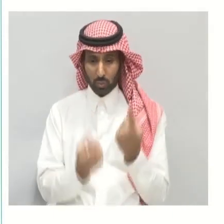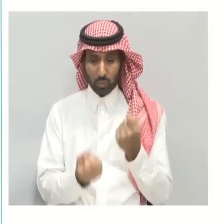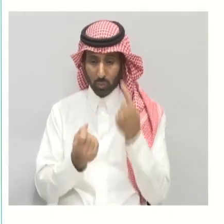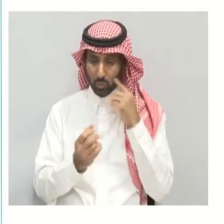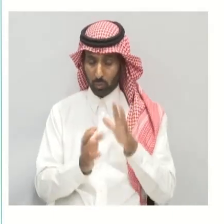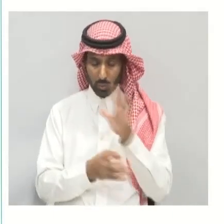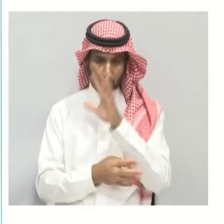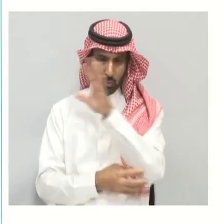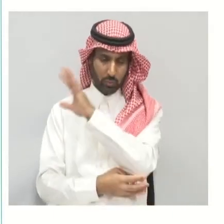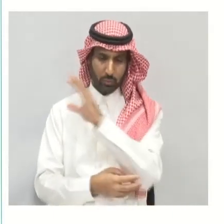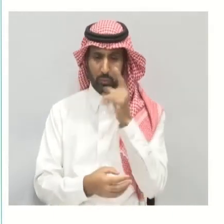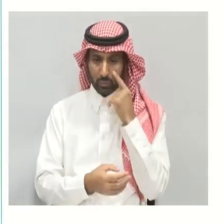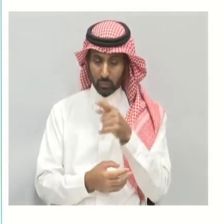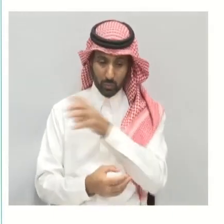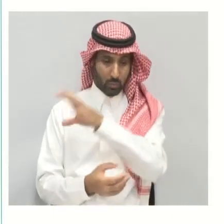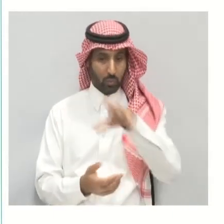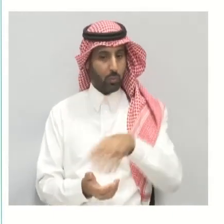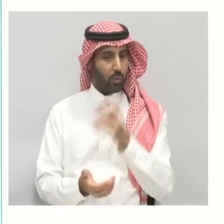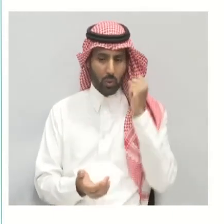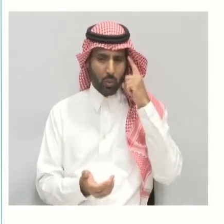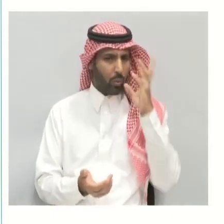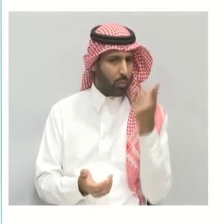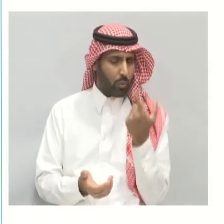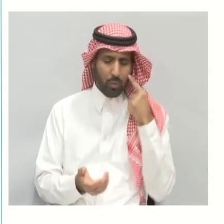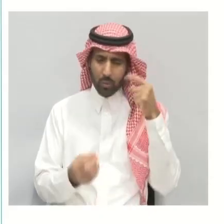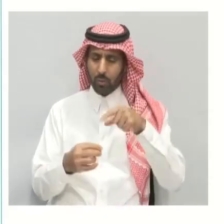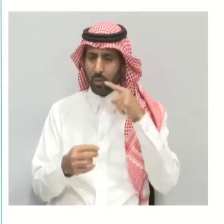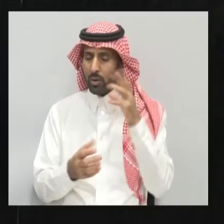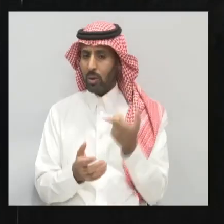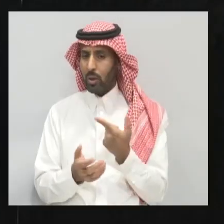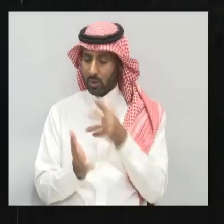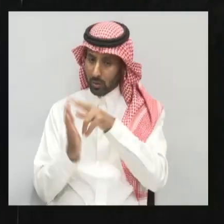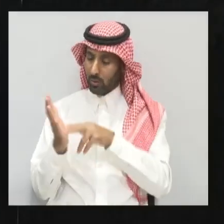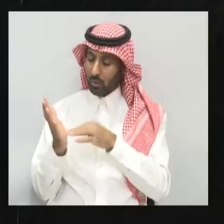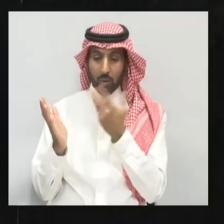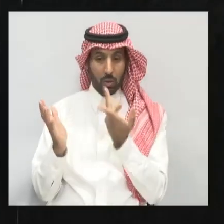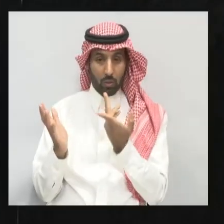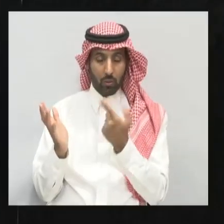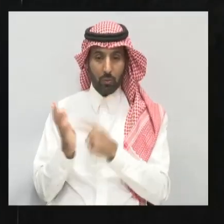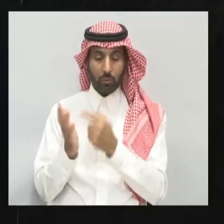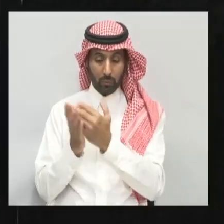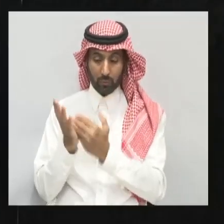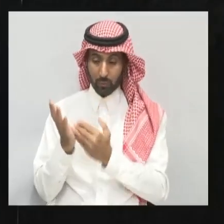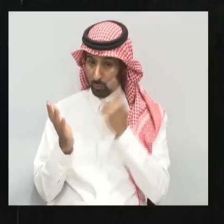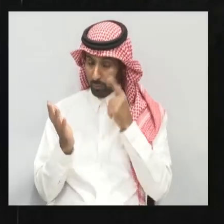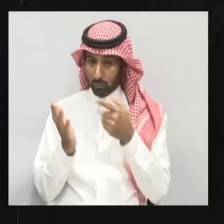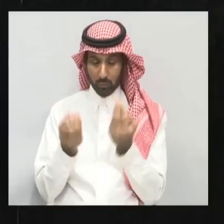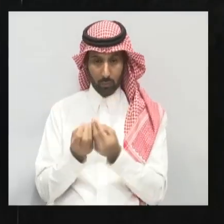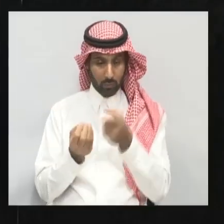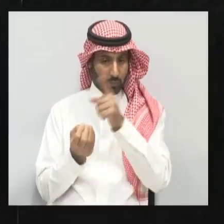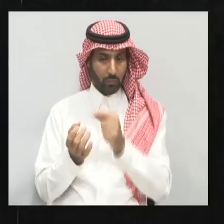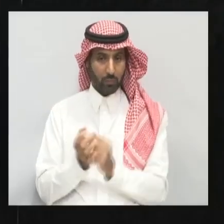this waterfalls. So what do you think? What do you think the text will be about? And to have a further question on